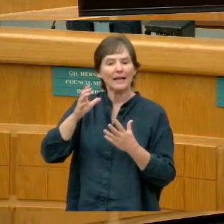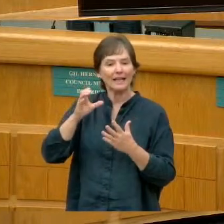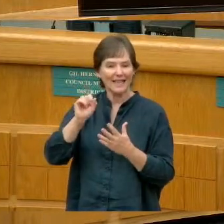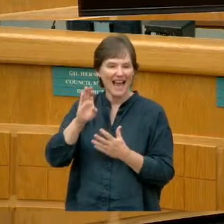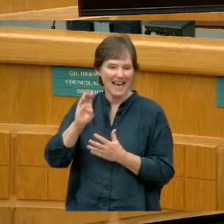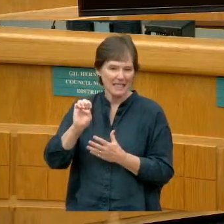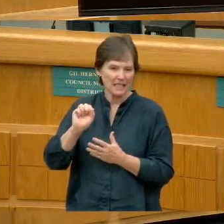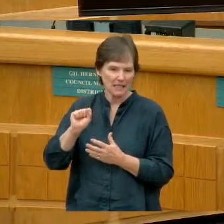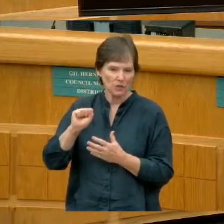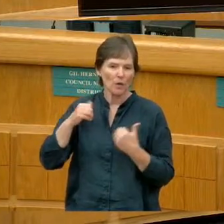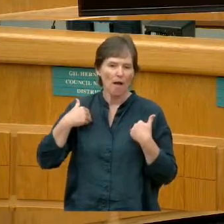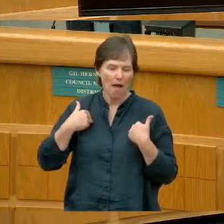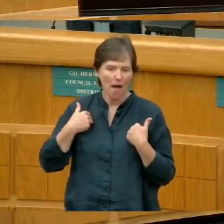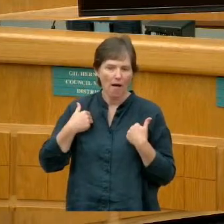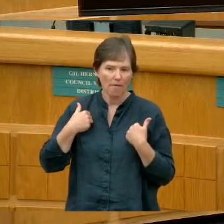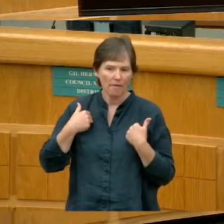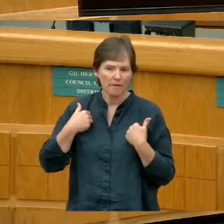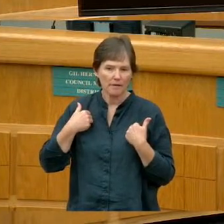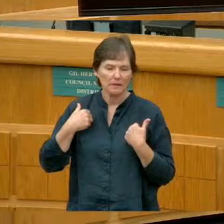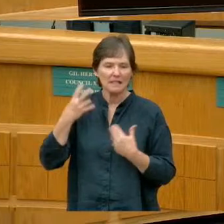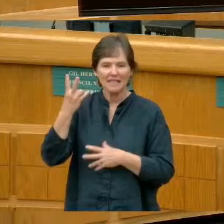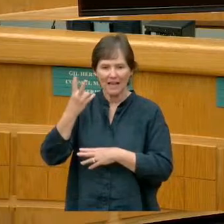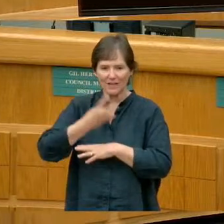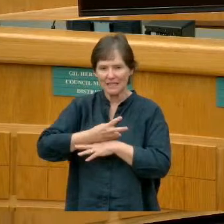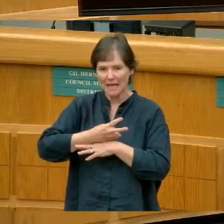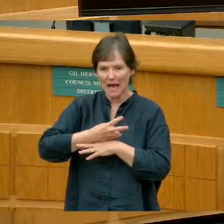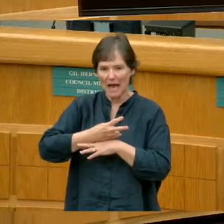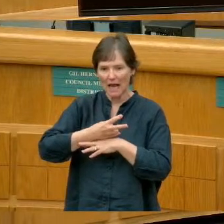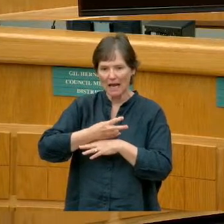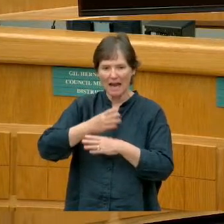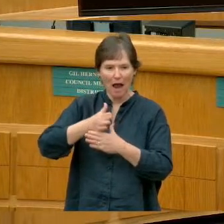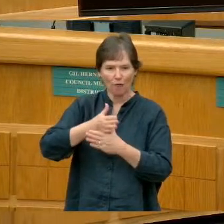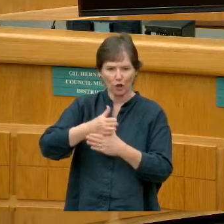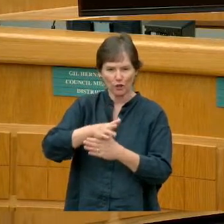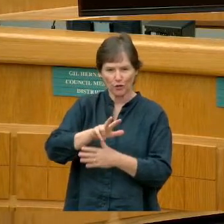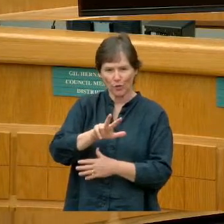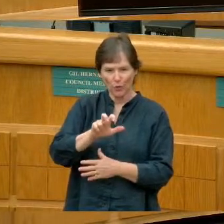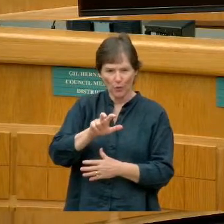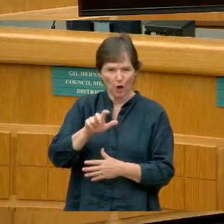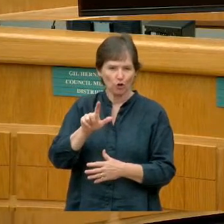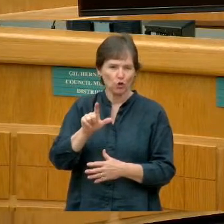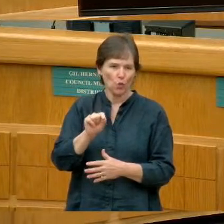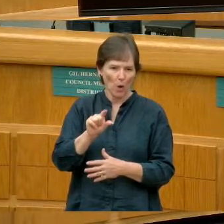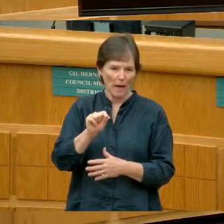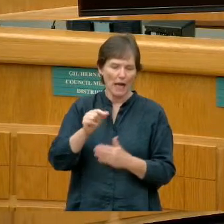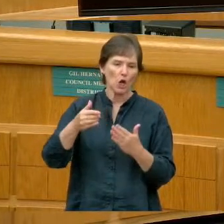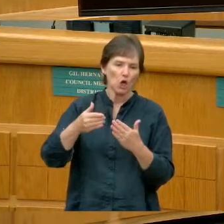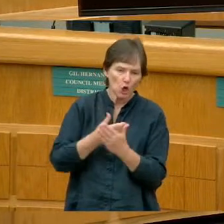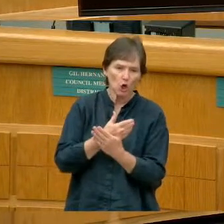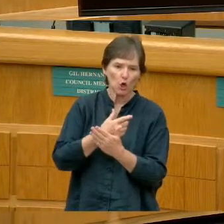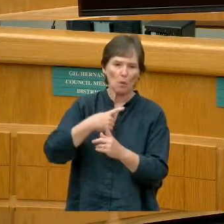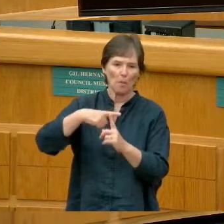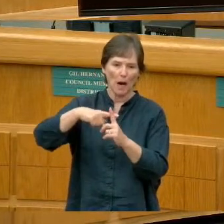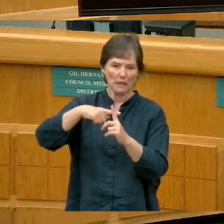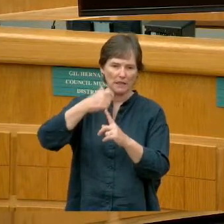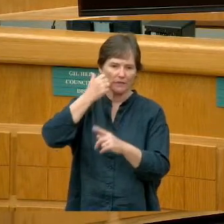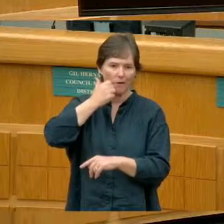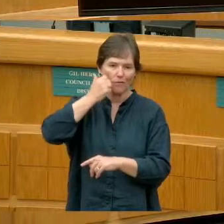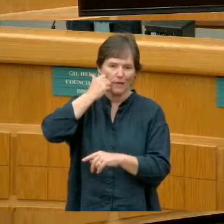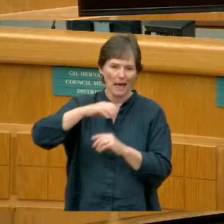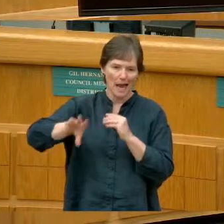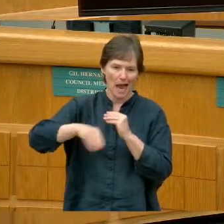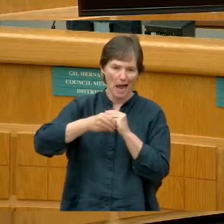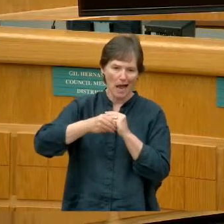cases and the 7-day running total. Our 7-day average is 320 new positives every day. That's based on the